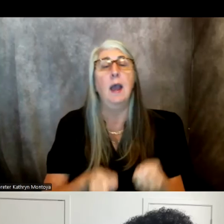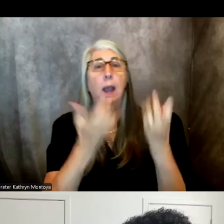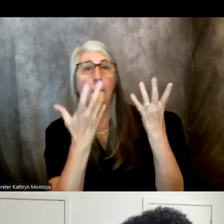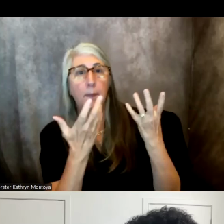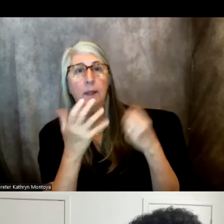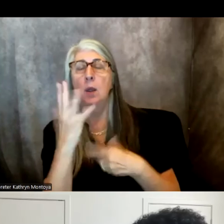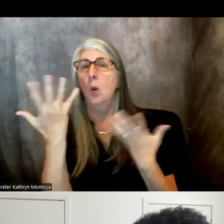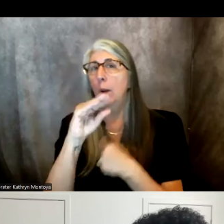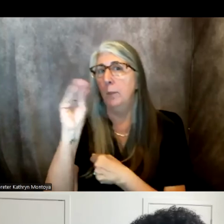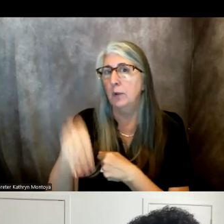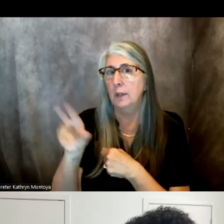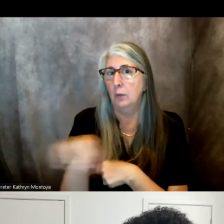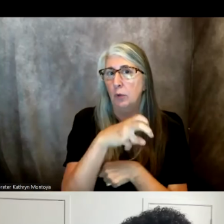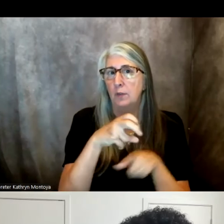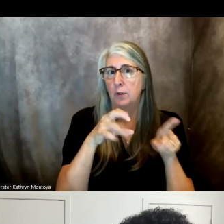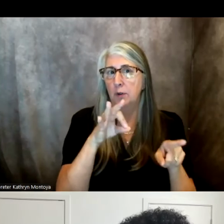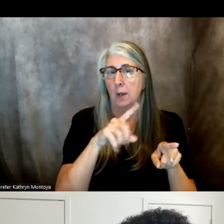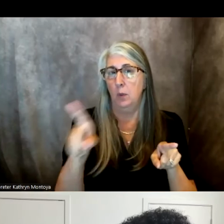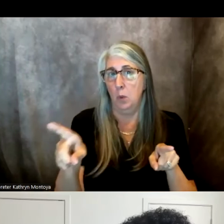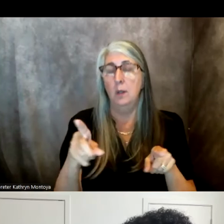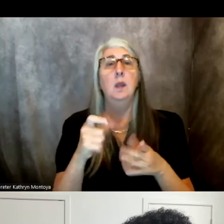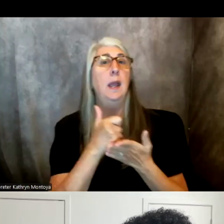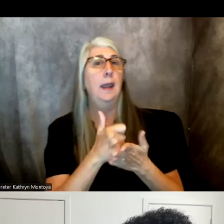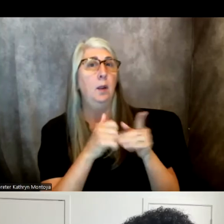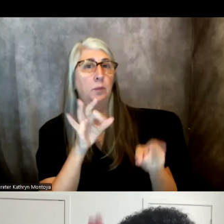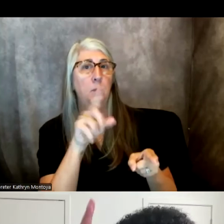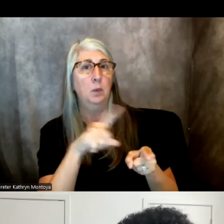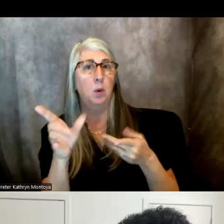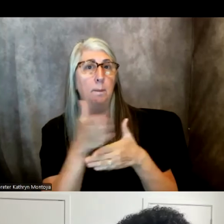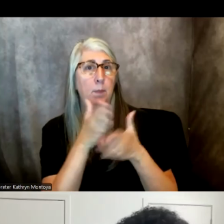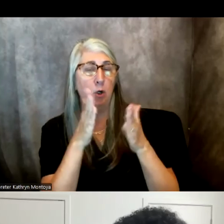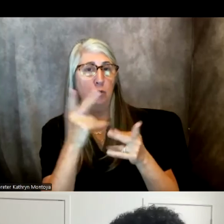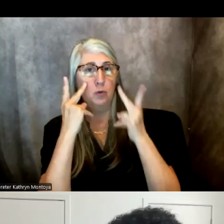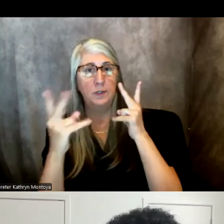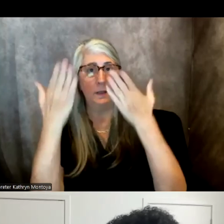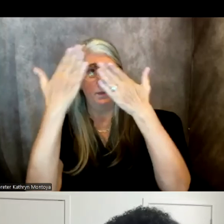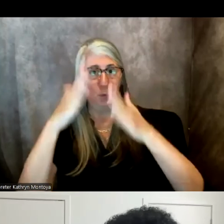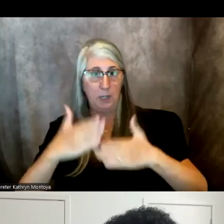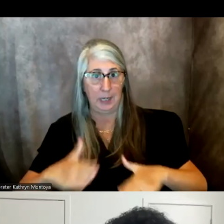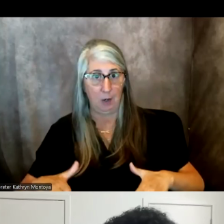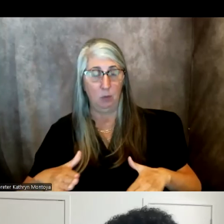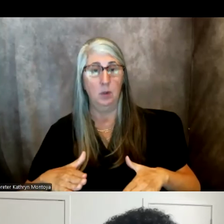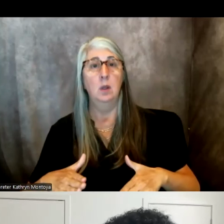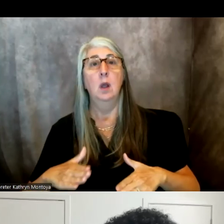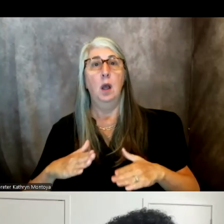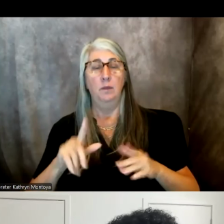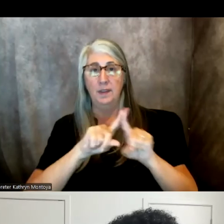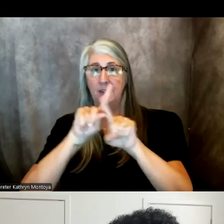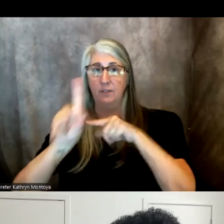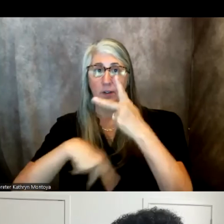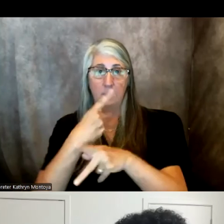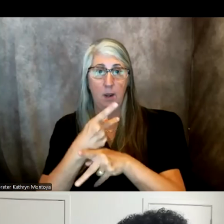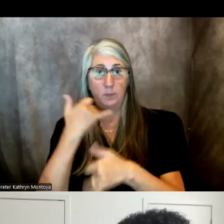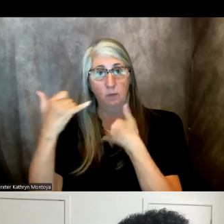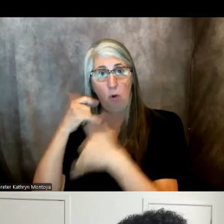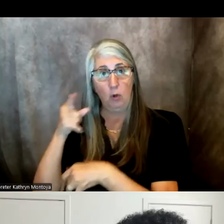are going to 911. And it was really helpful for the 911 partners to get to see the breakdown of the robust types of calls that come to 988